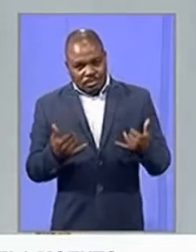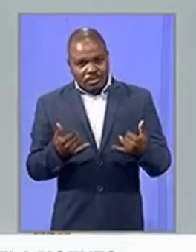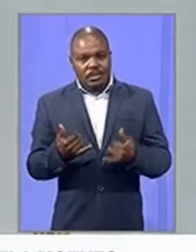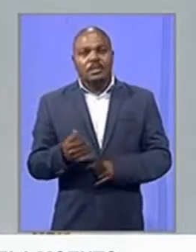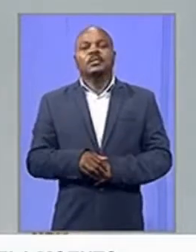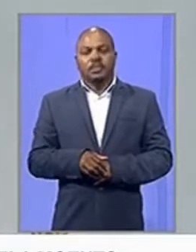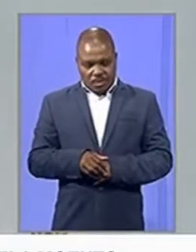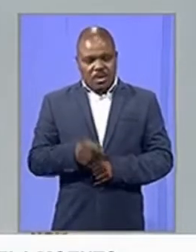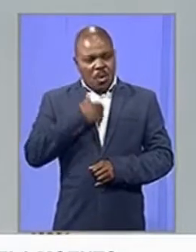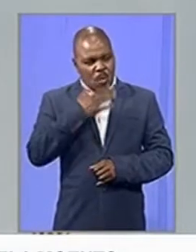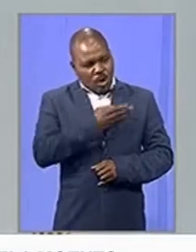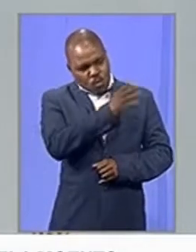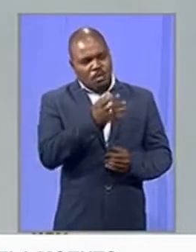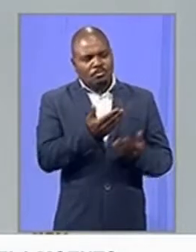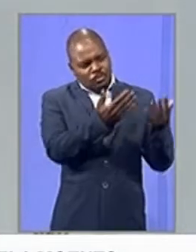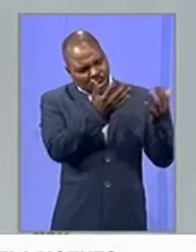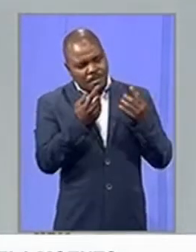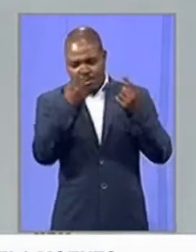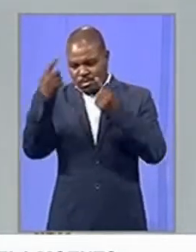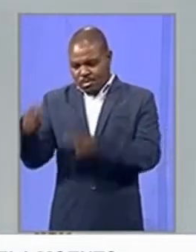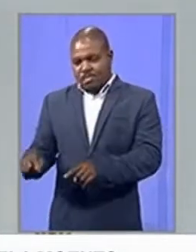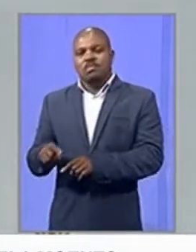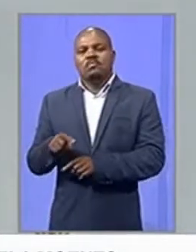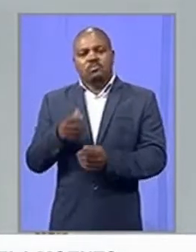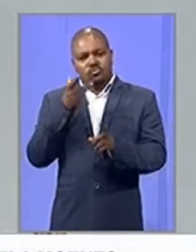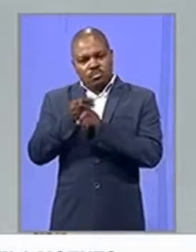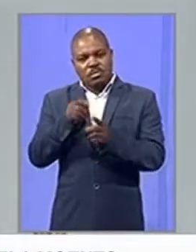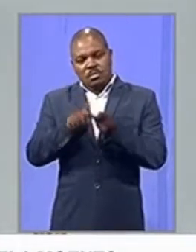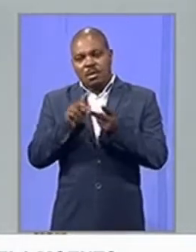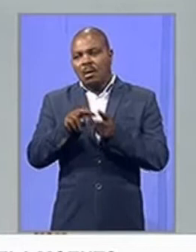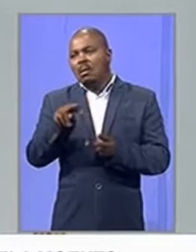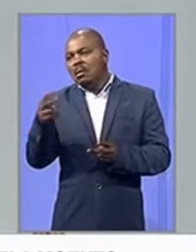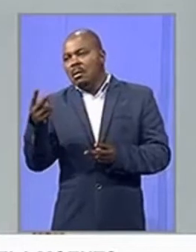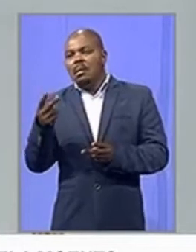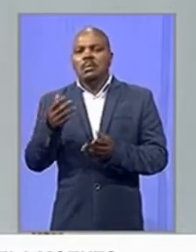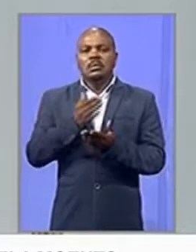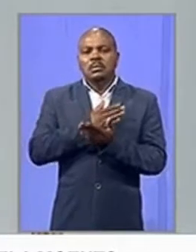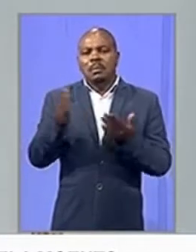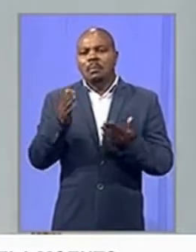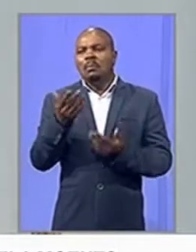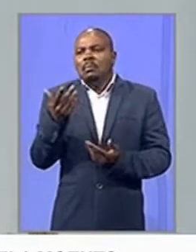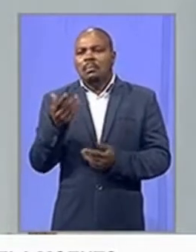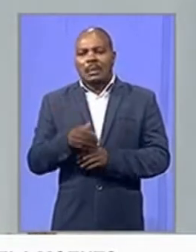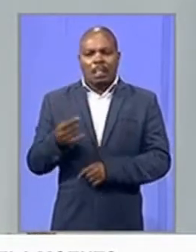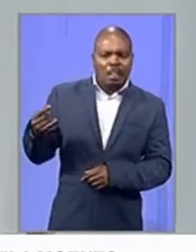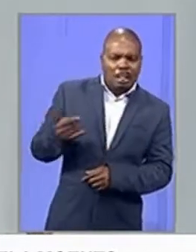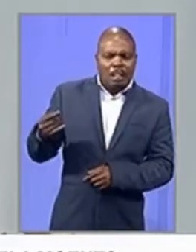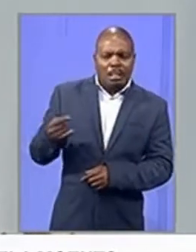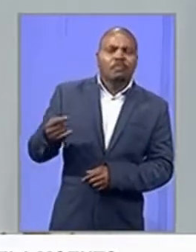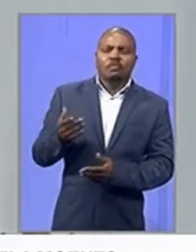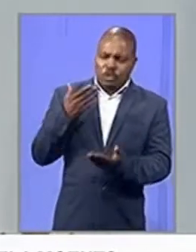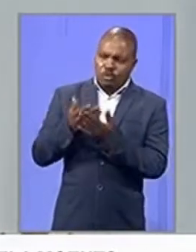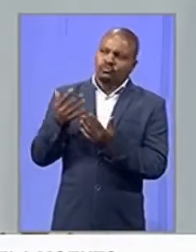vaccinated. We want them to come, and maybe then this will encourage even those that had vaccine hesitancy. We've